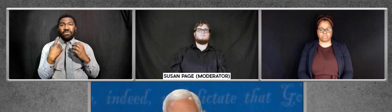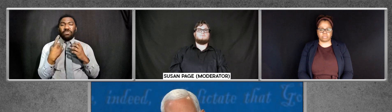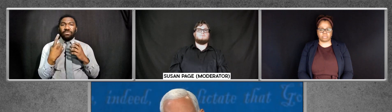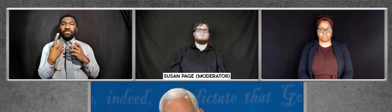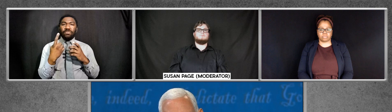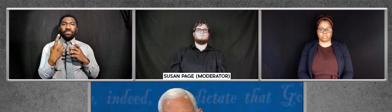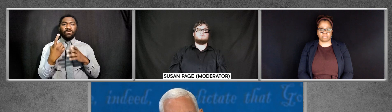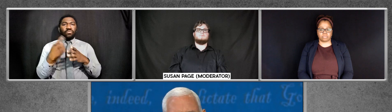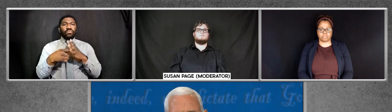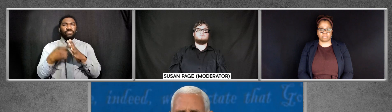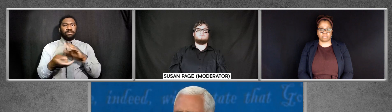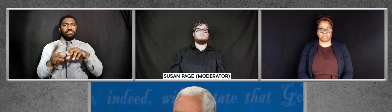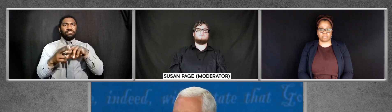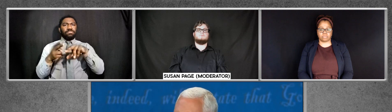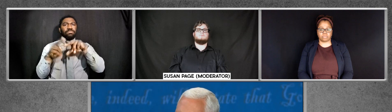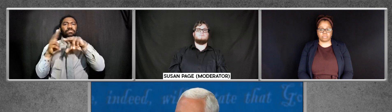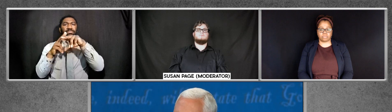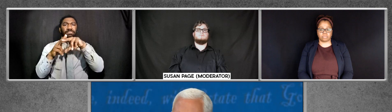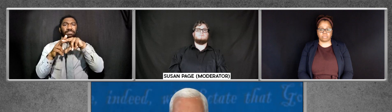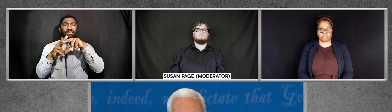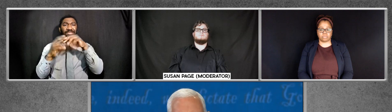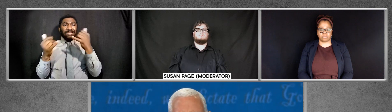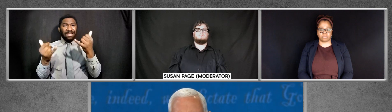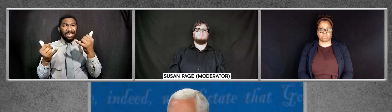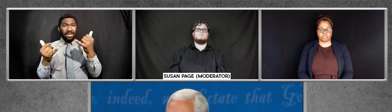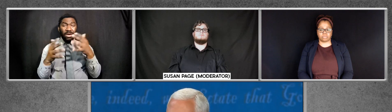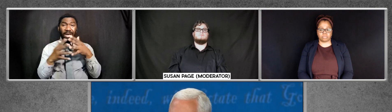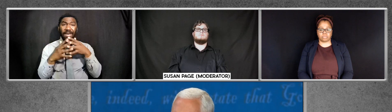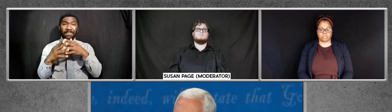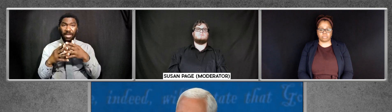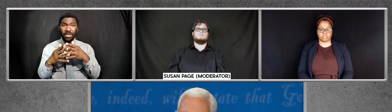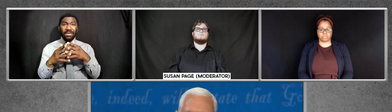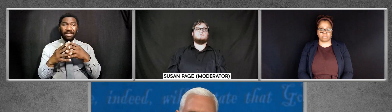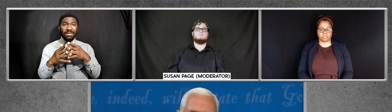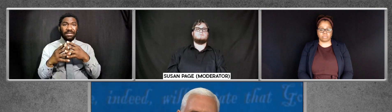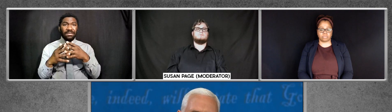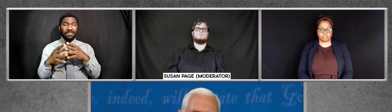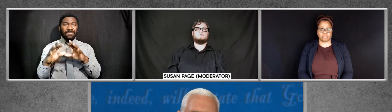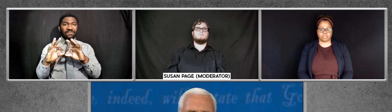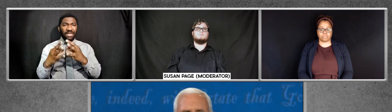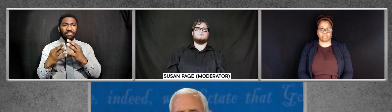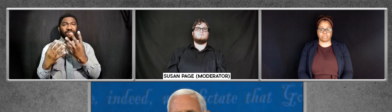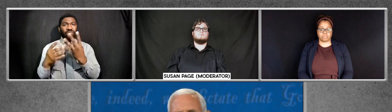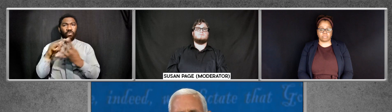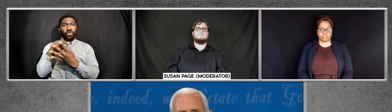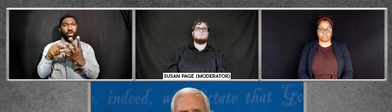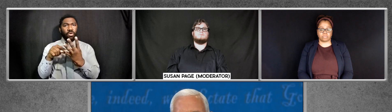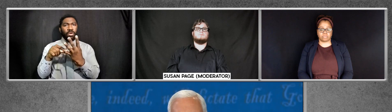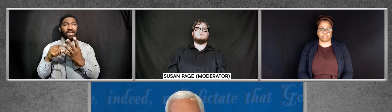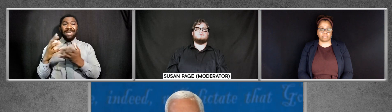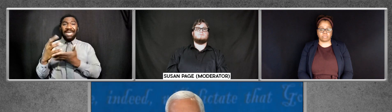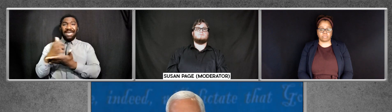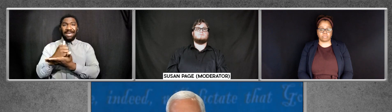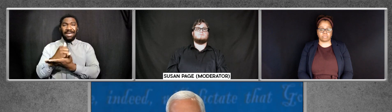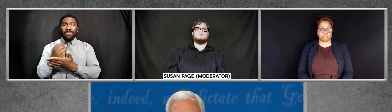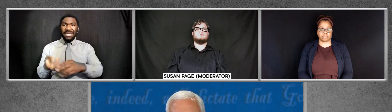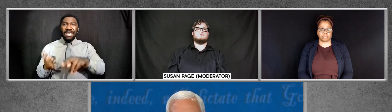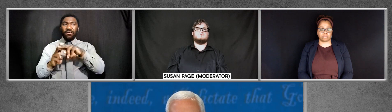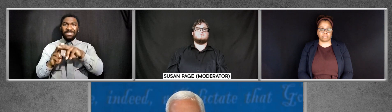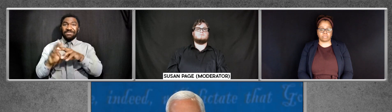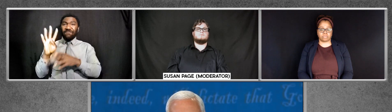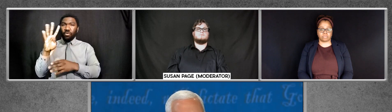the average household income for a family of 4 increased by $4,000 following President Trump's tax cuts. But America, you just heard Senator